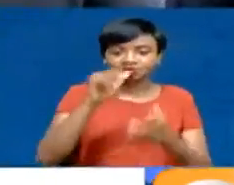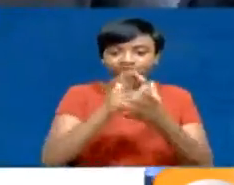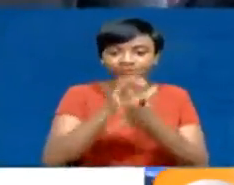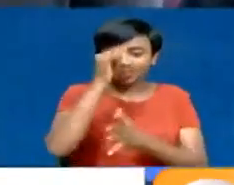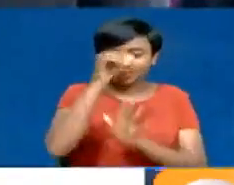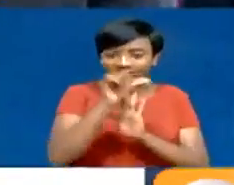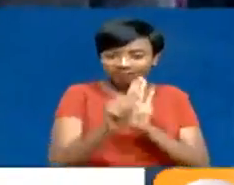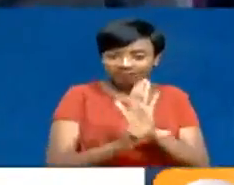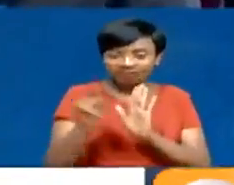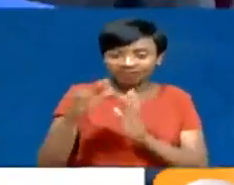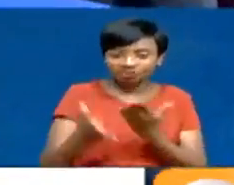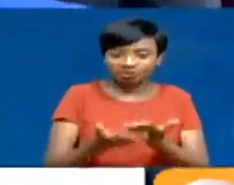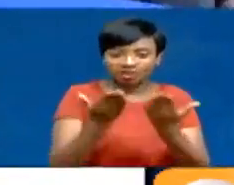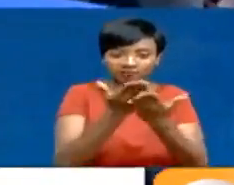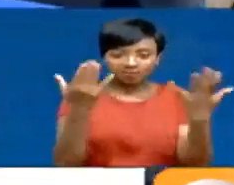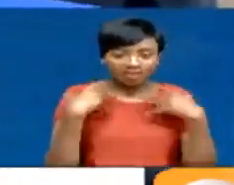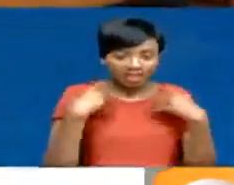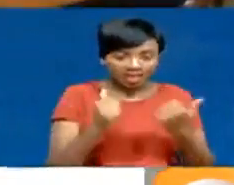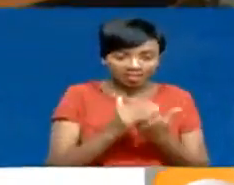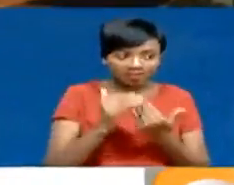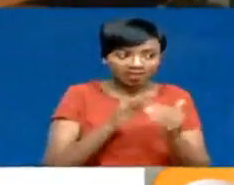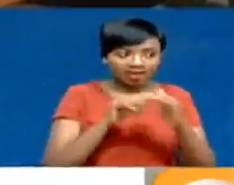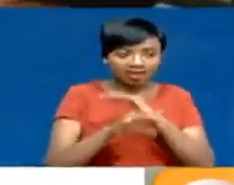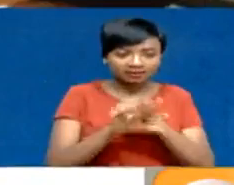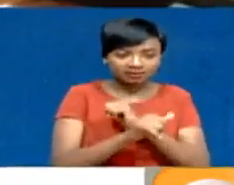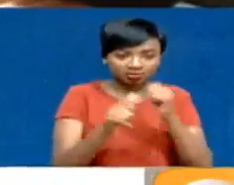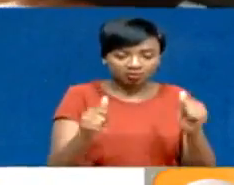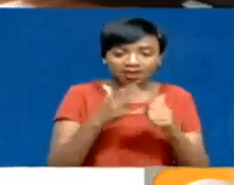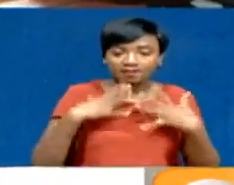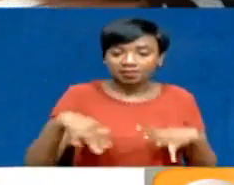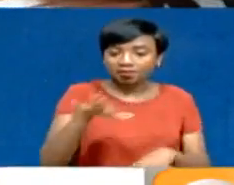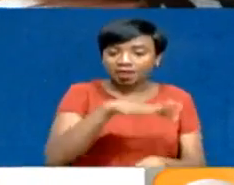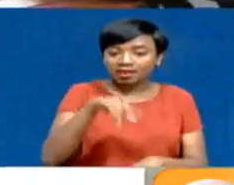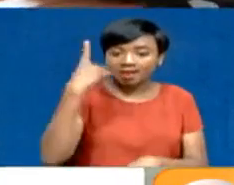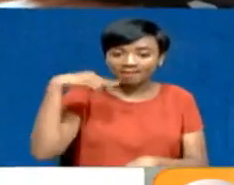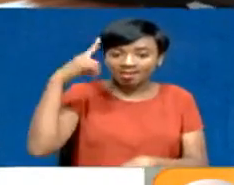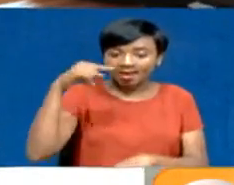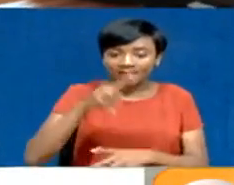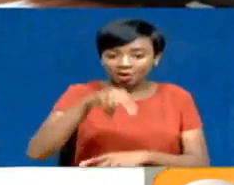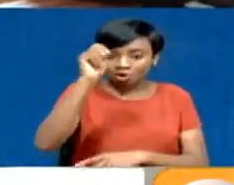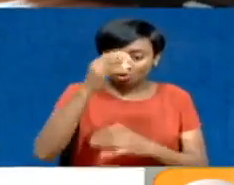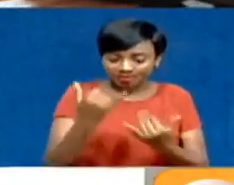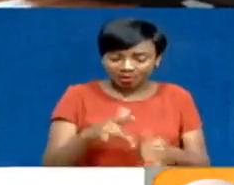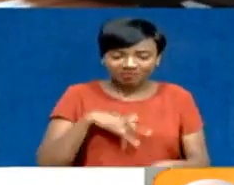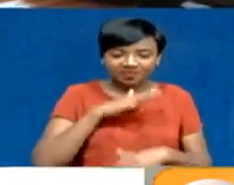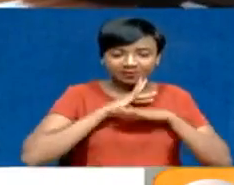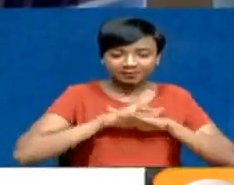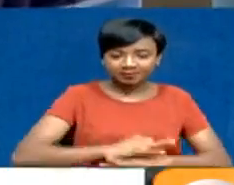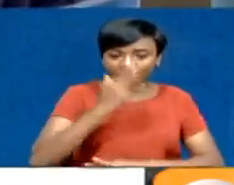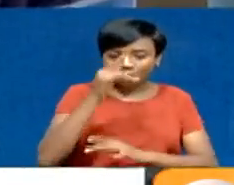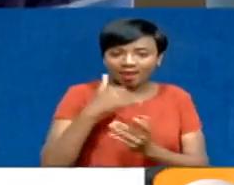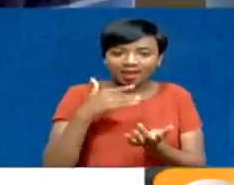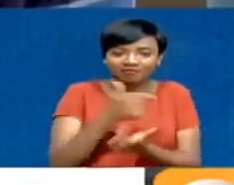improving healthcare and making it accessible and affordable for all, residents of Mathare North area and its environs can now enjoy an upgraded and